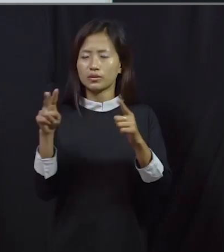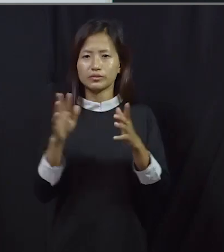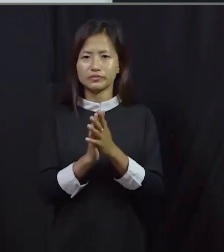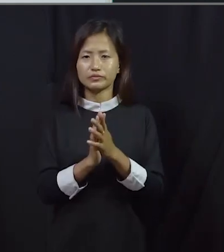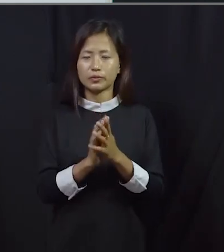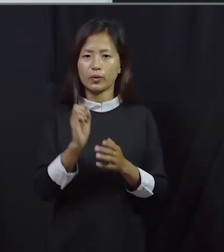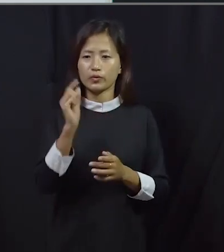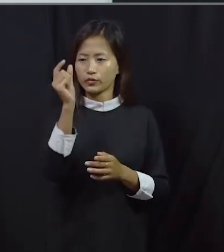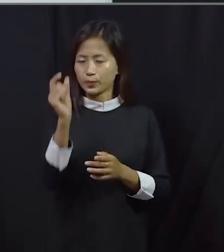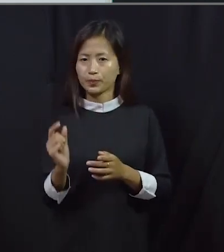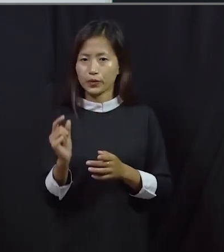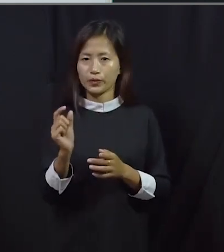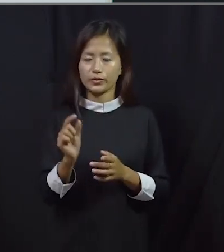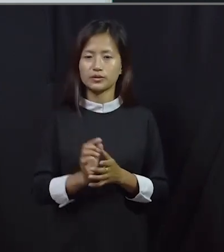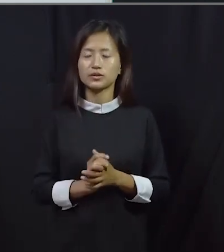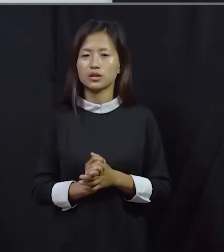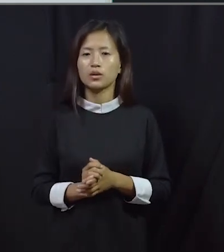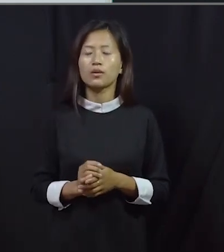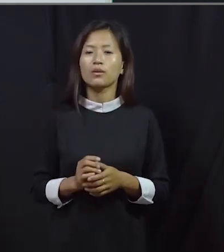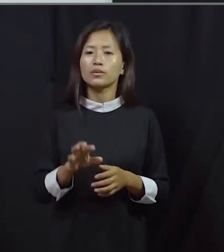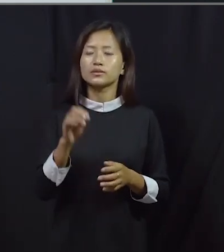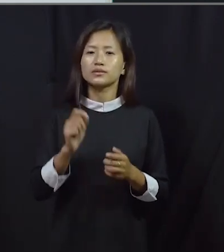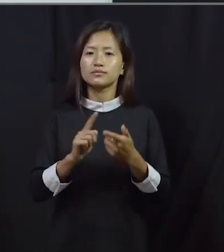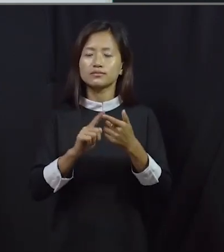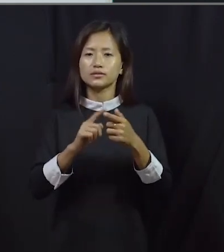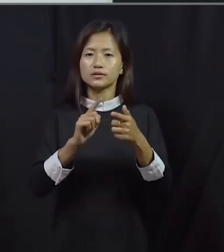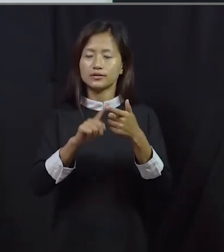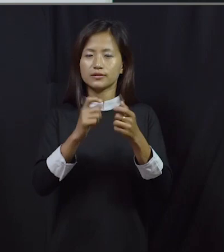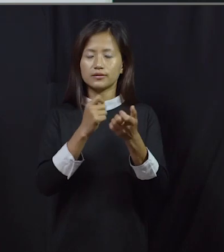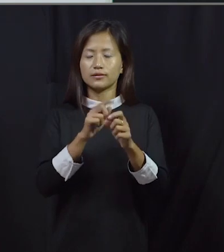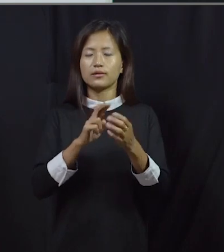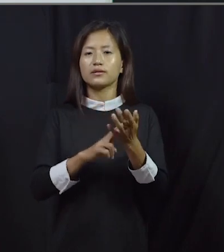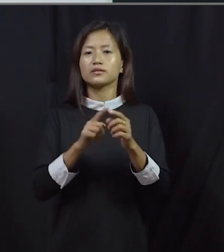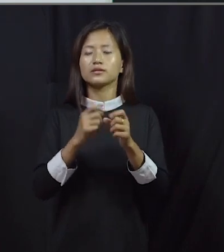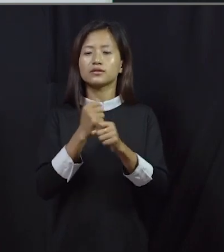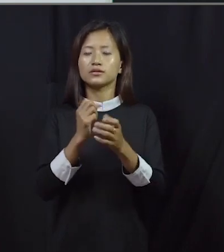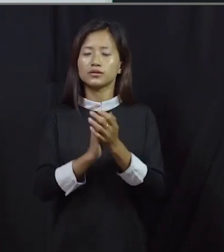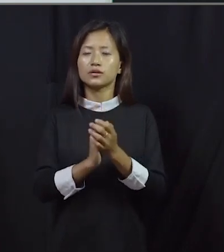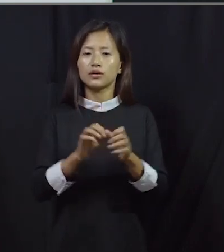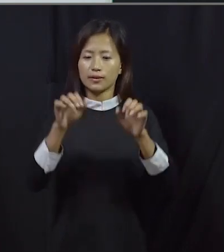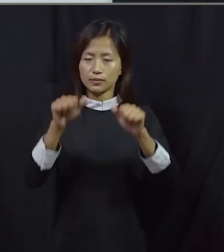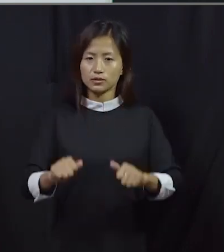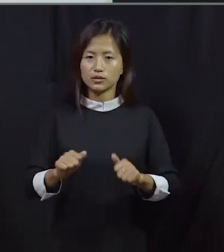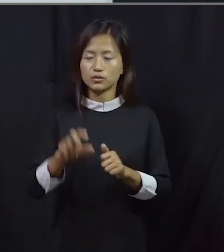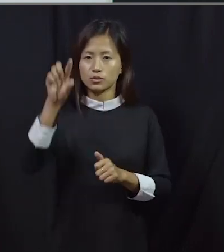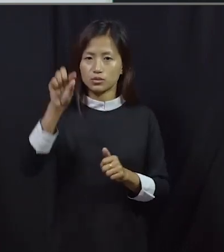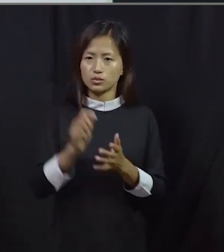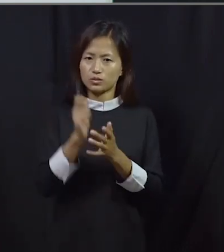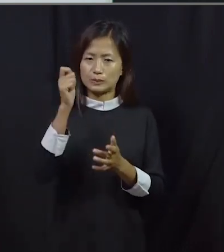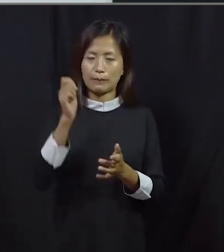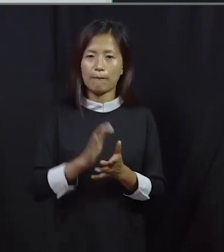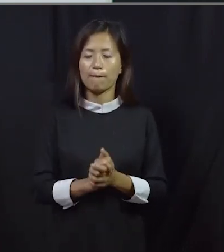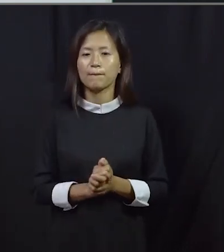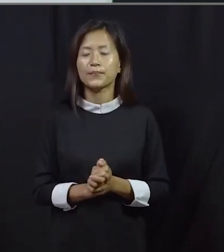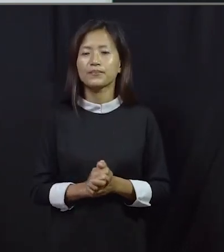for example, energy. When I say energy, right? Energy. You know, right? What is energy? Ability to do work, right? Energy. So there